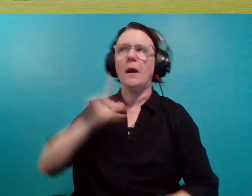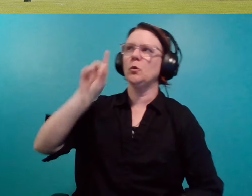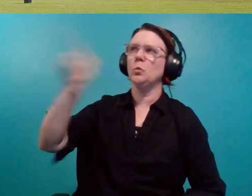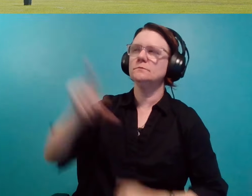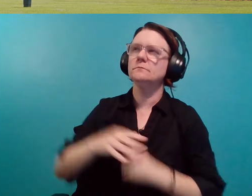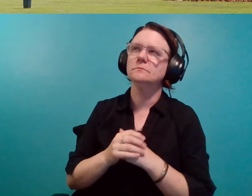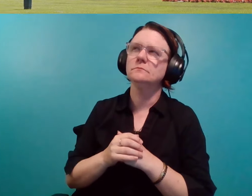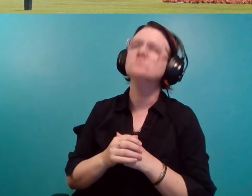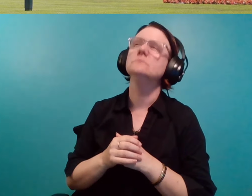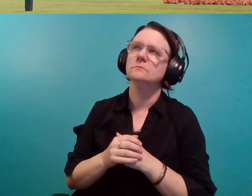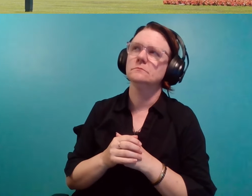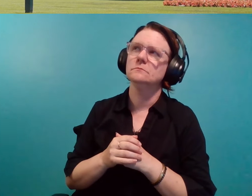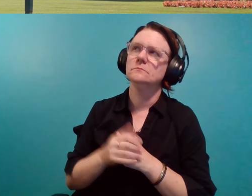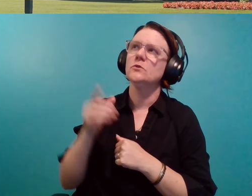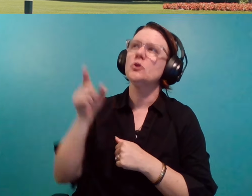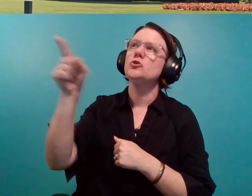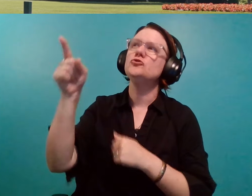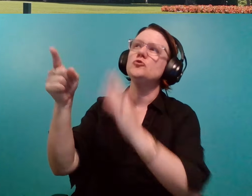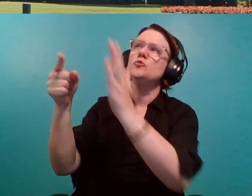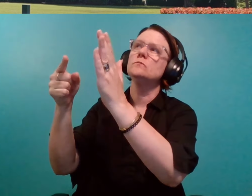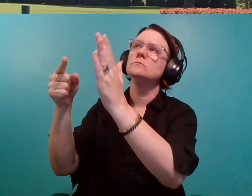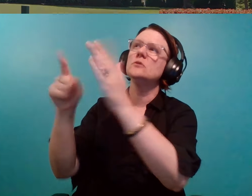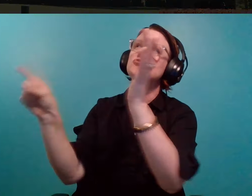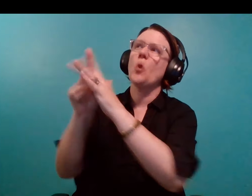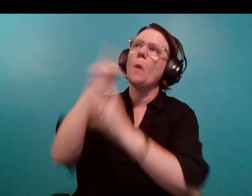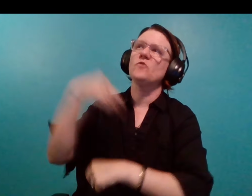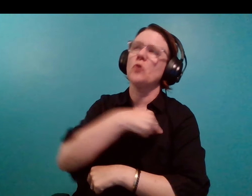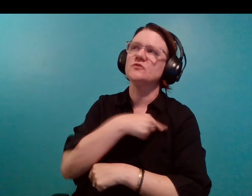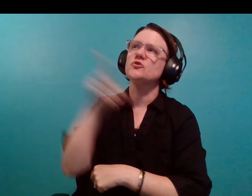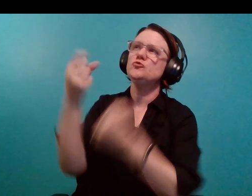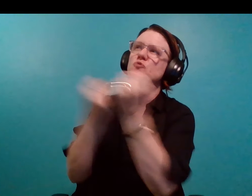is this: when are you going to show up for us?